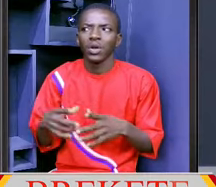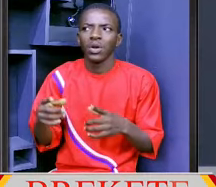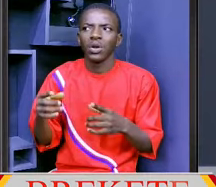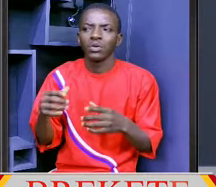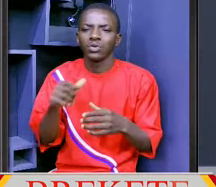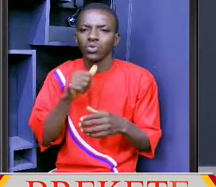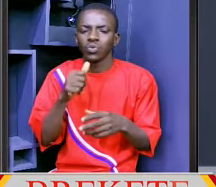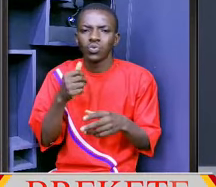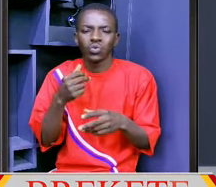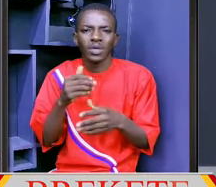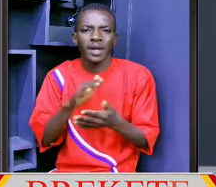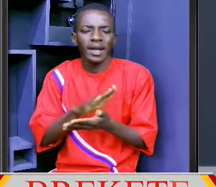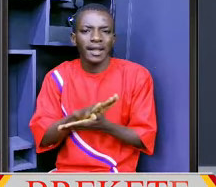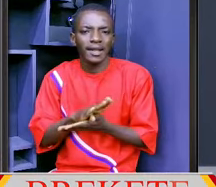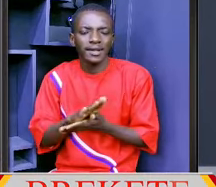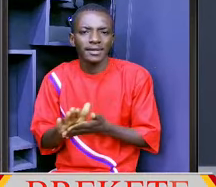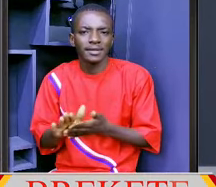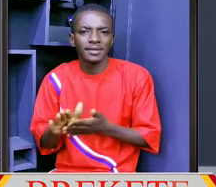Unkempt.